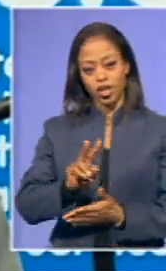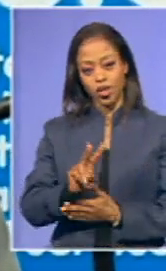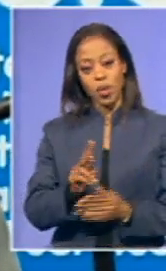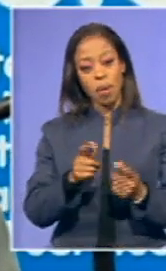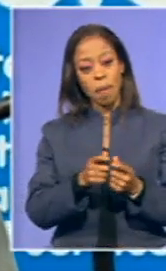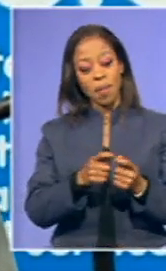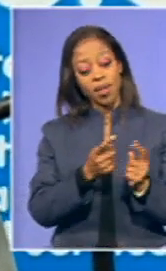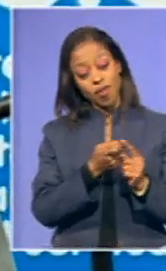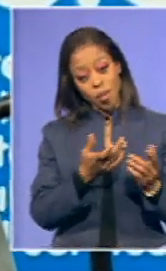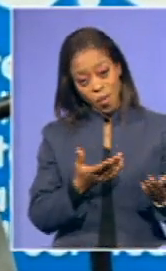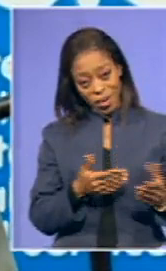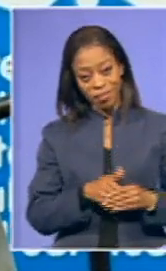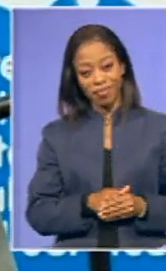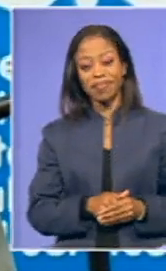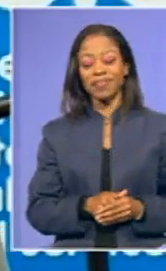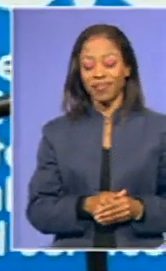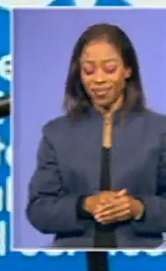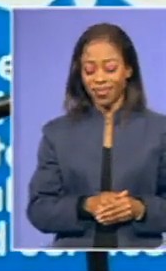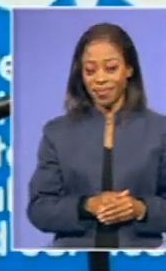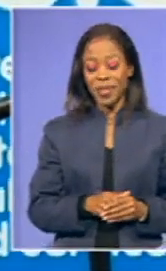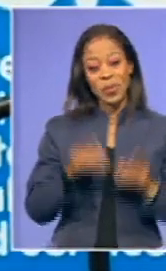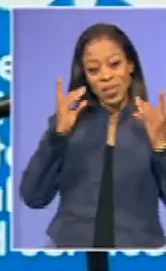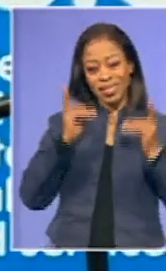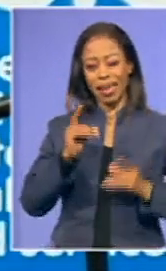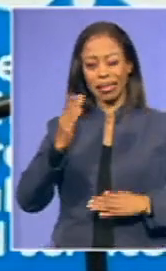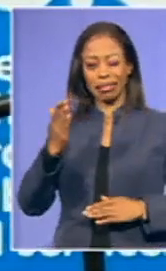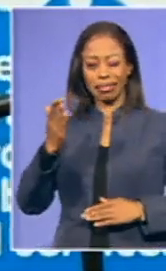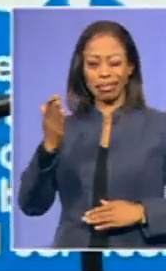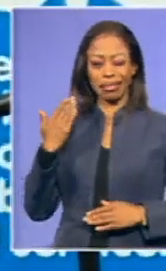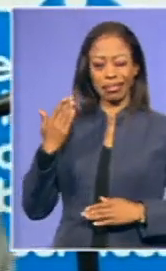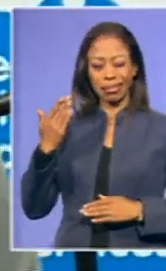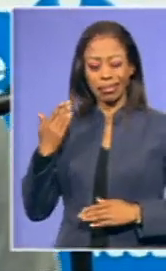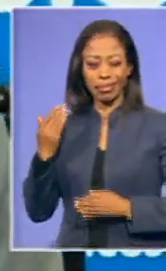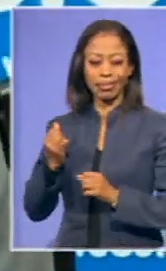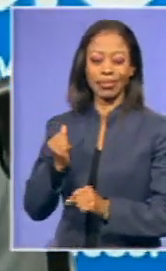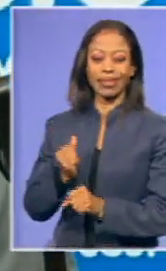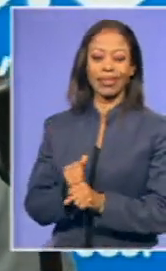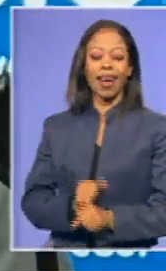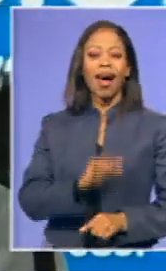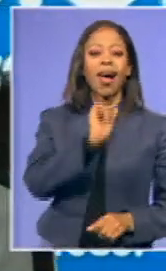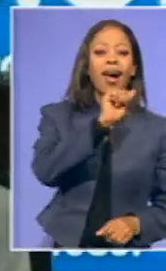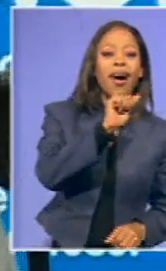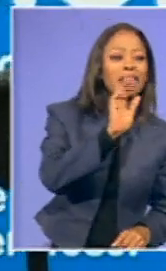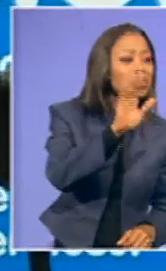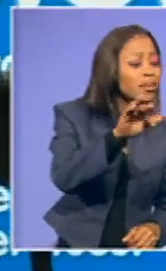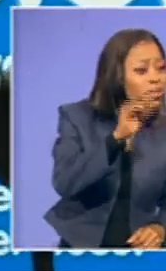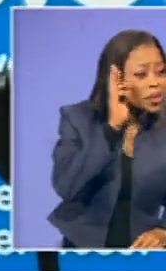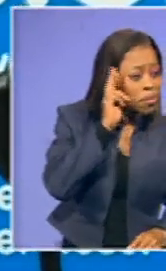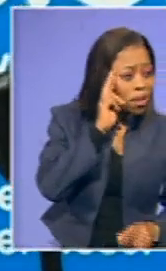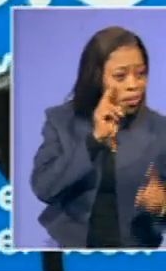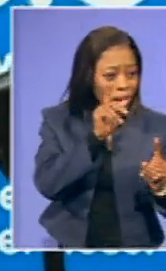many years ago to insure our infrastructure. So then we went to the insurance, went knocking to say, remember